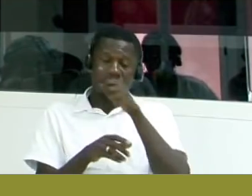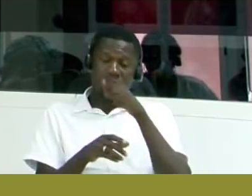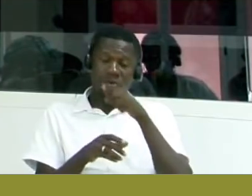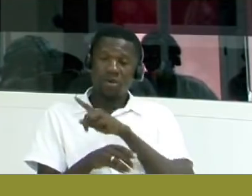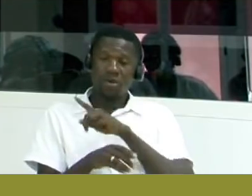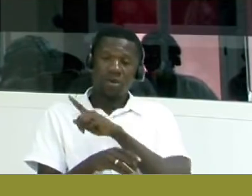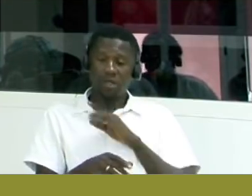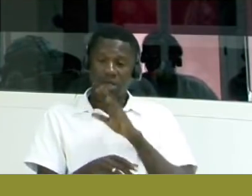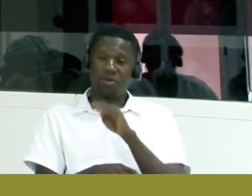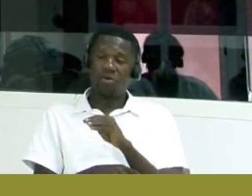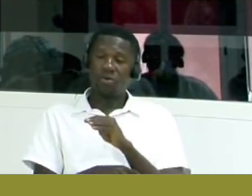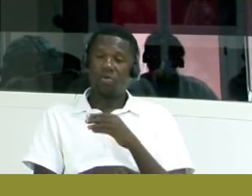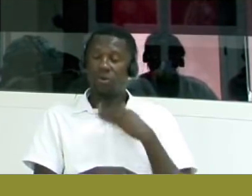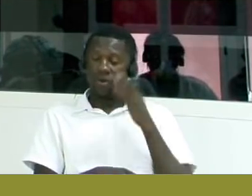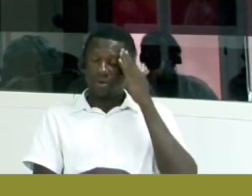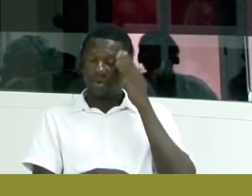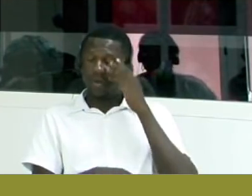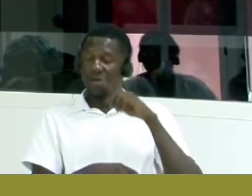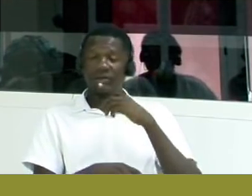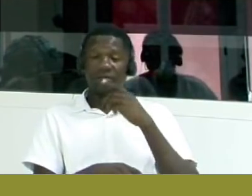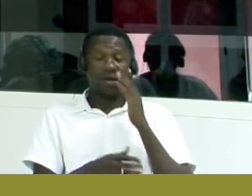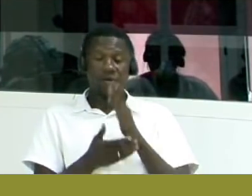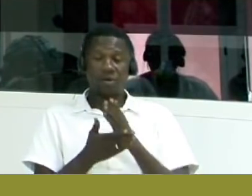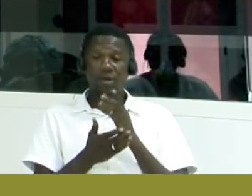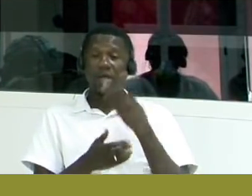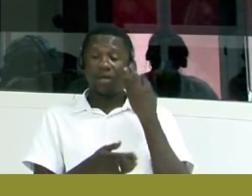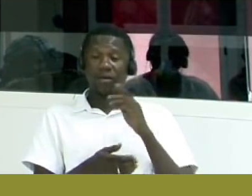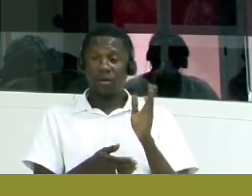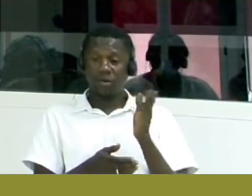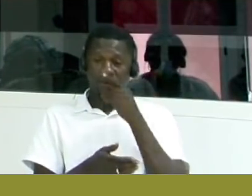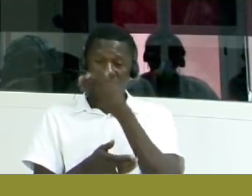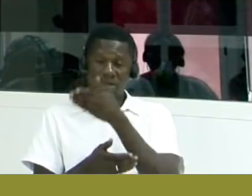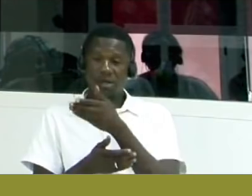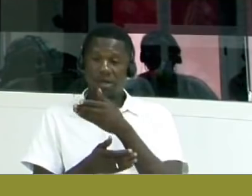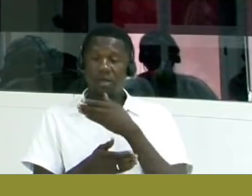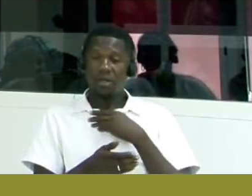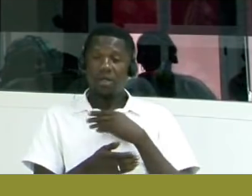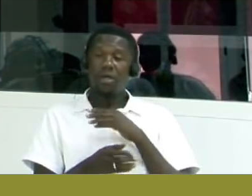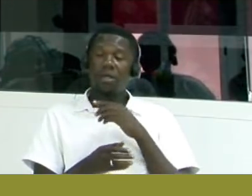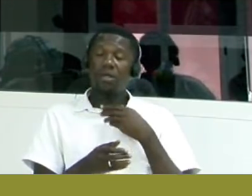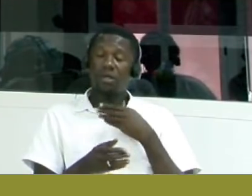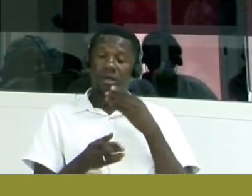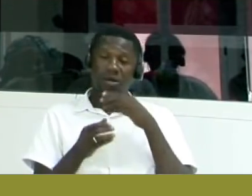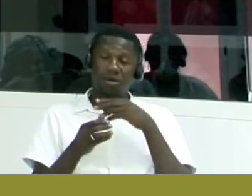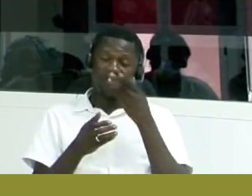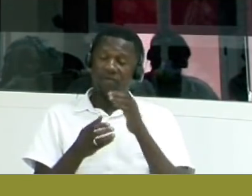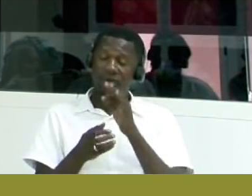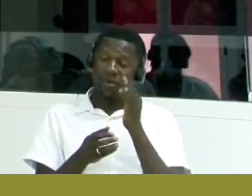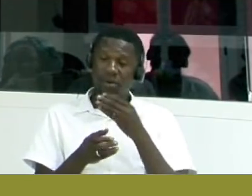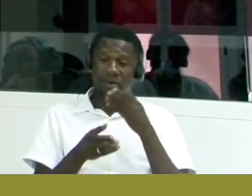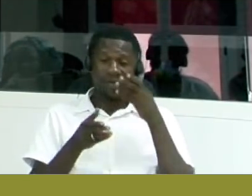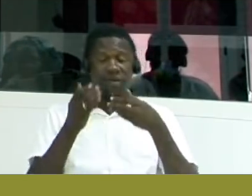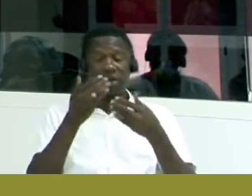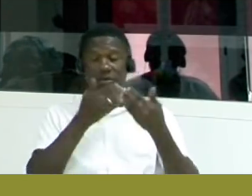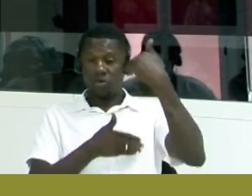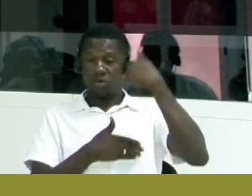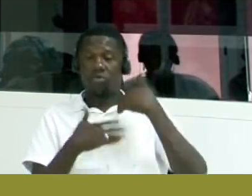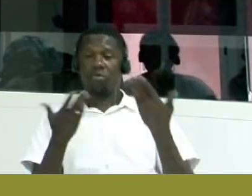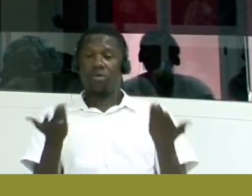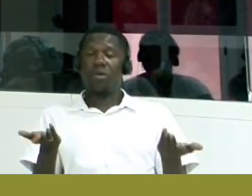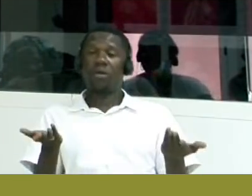very well that if I had got involved, if I had gone there, the blame would have very much, you know, come on me.